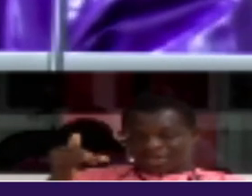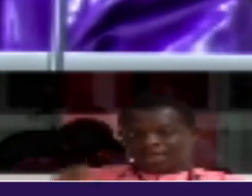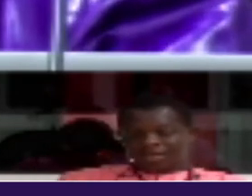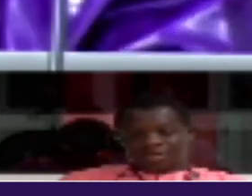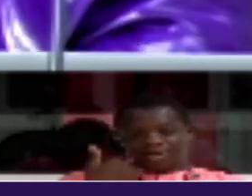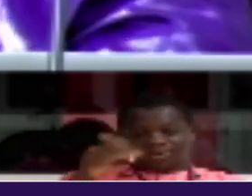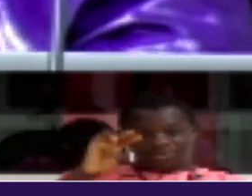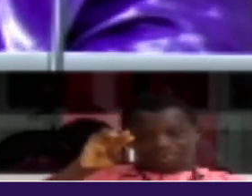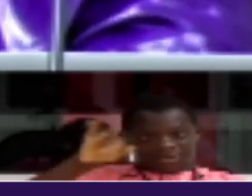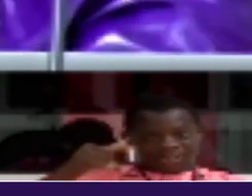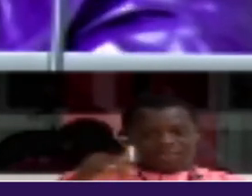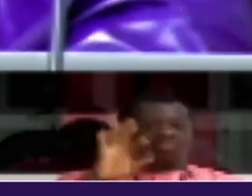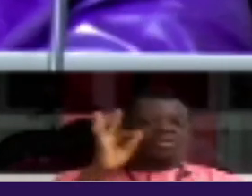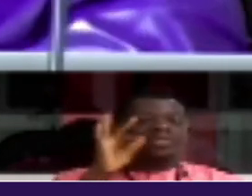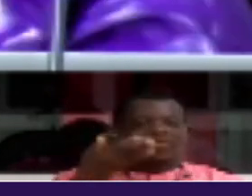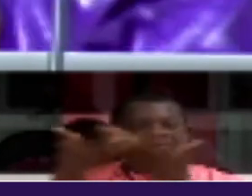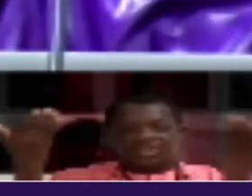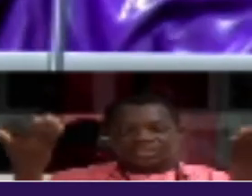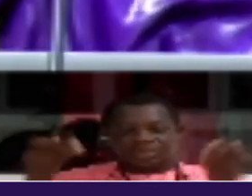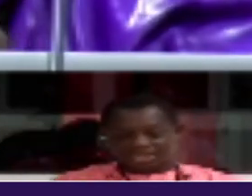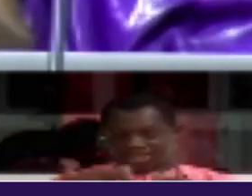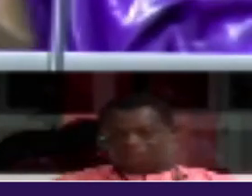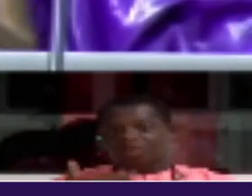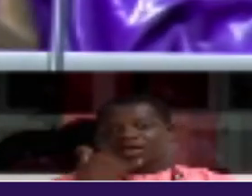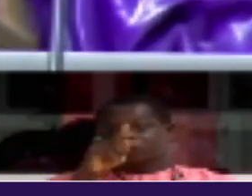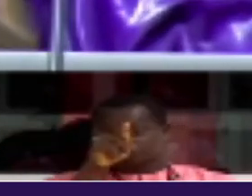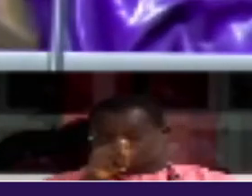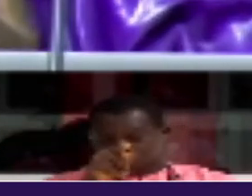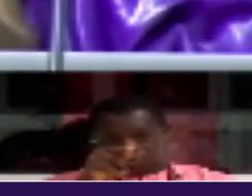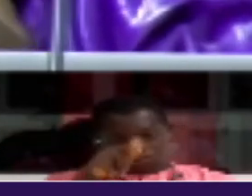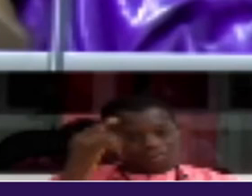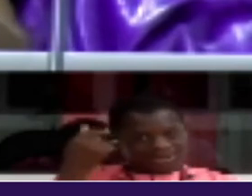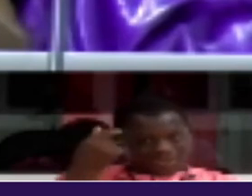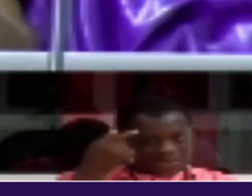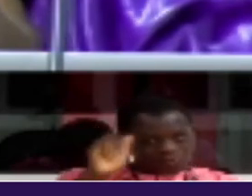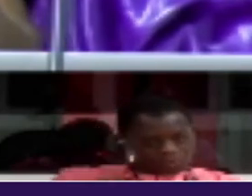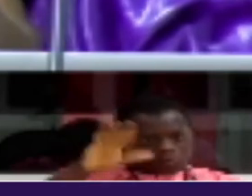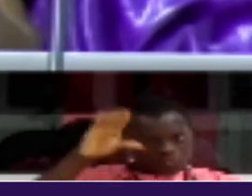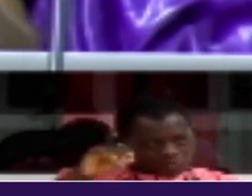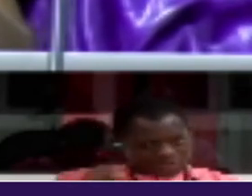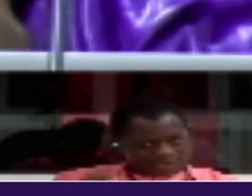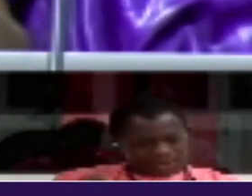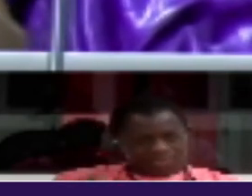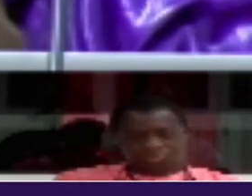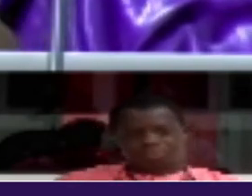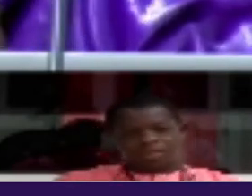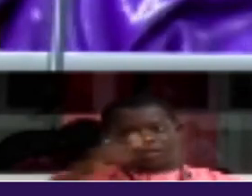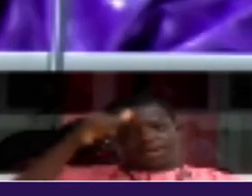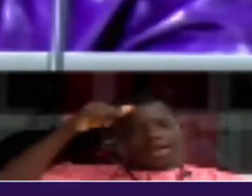answered. I'm now asking you, do you think he would do that? I cannot read what is in his mind to know whether he's thinking like